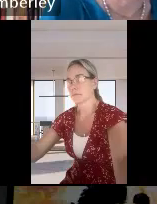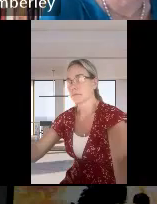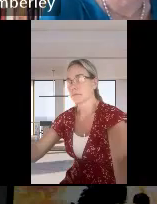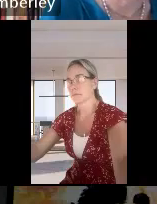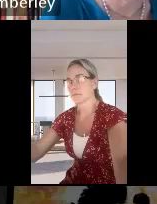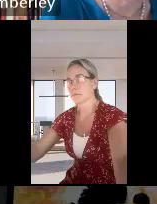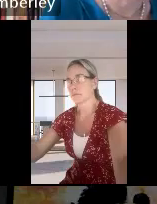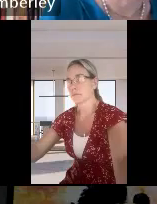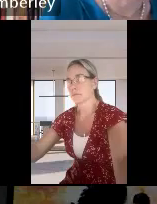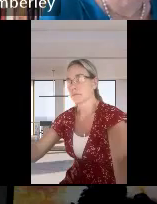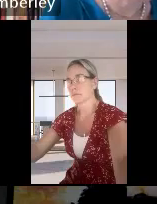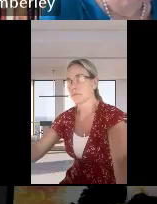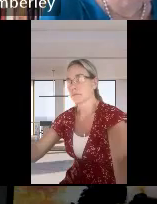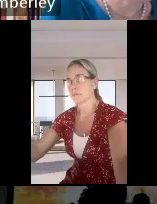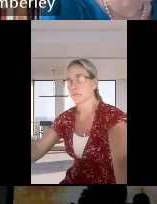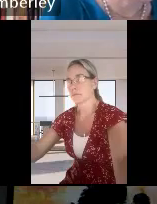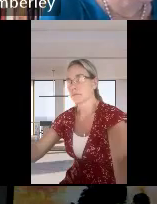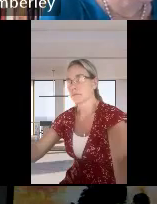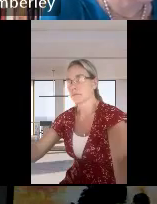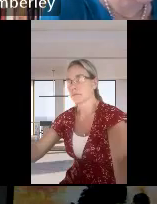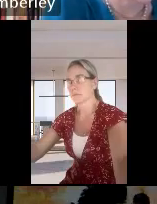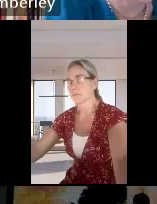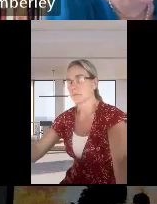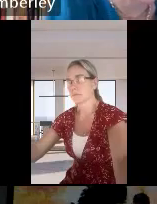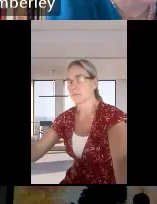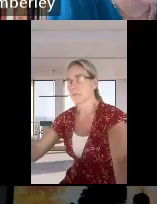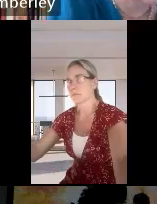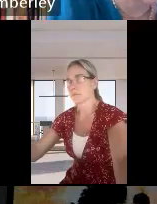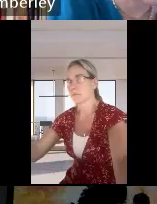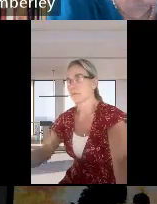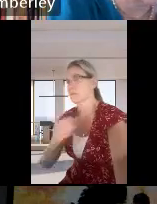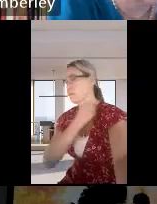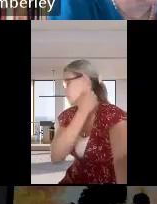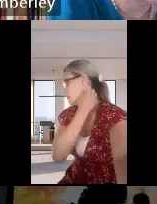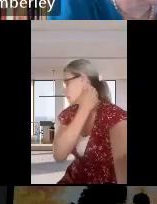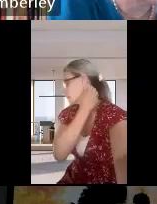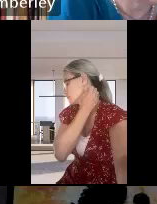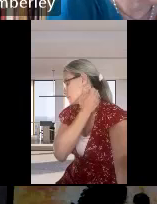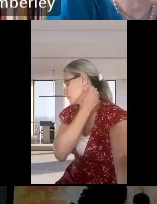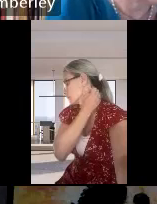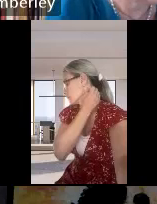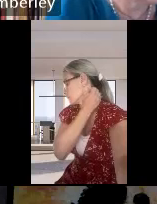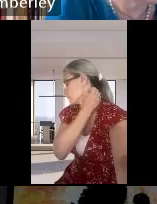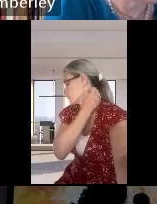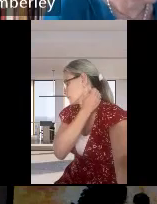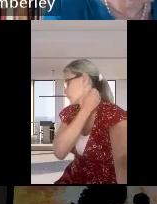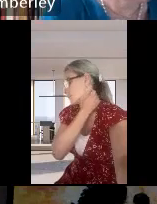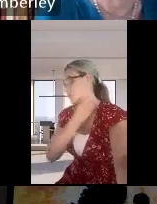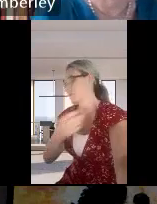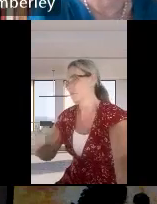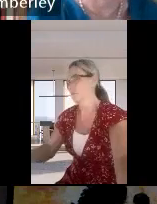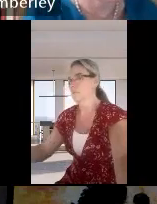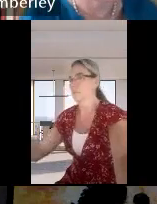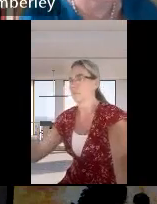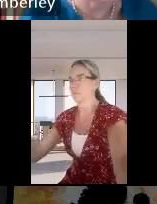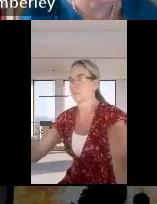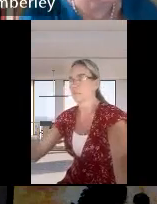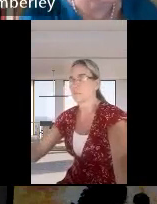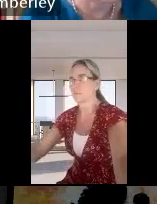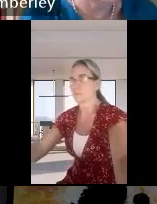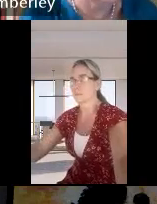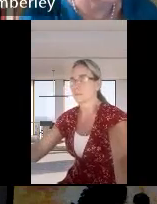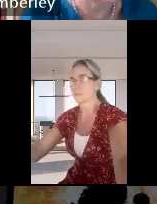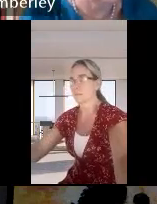around $21.5 million. Yeah. And we only have 4.9. But what about the $3 million, or sorry, yeah,